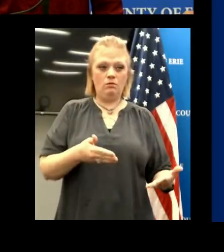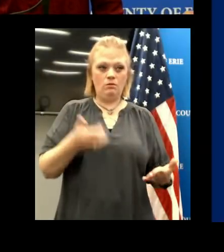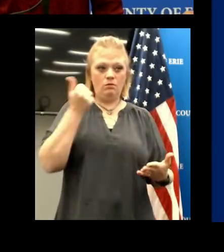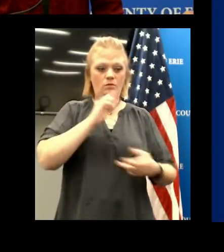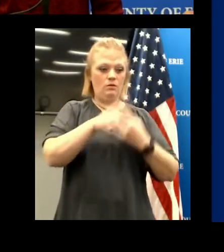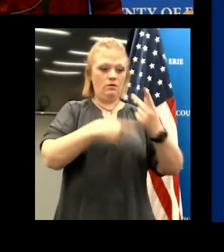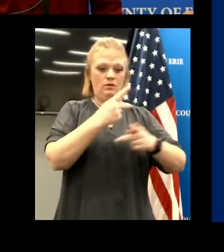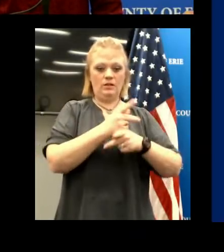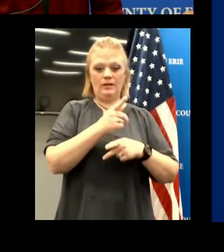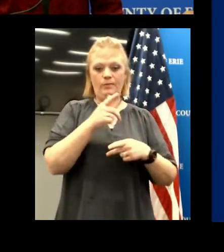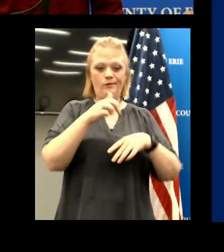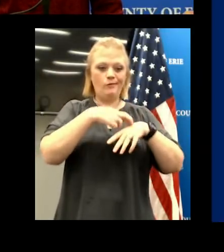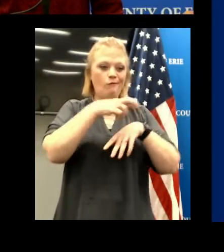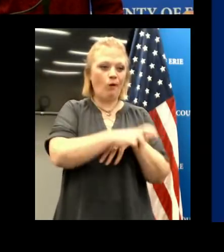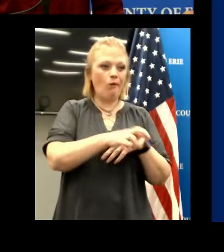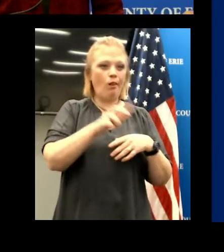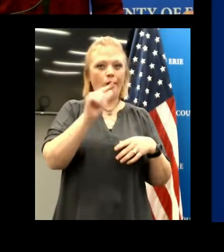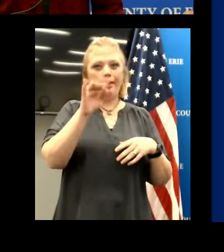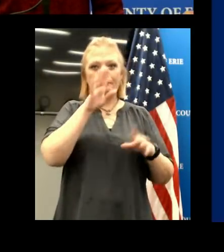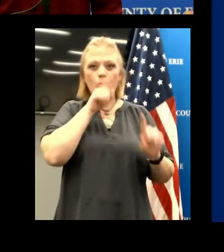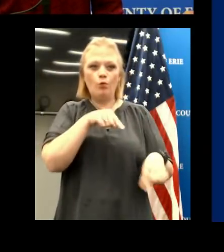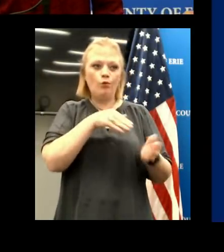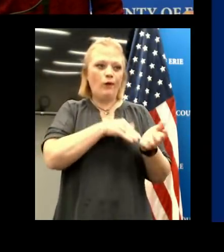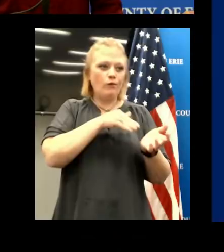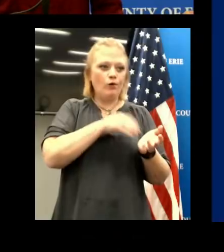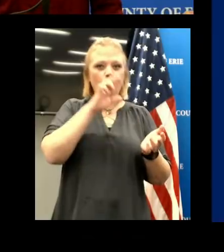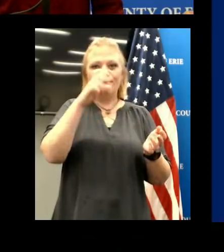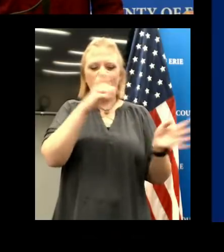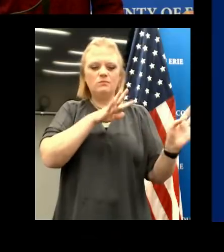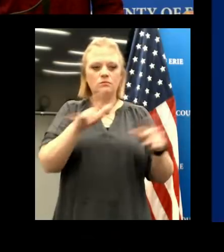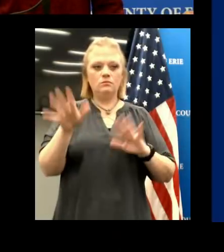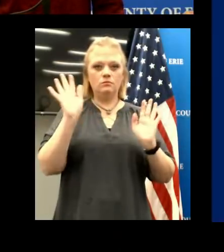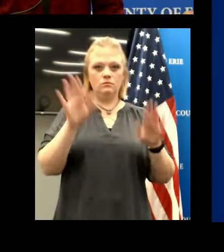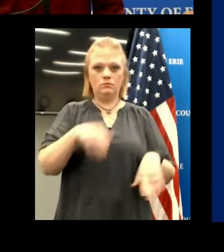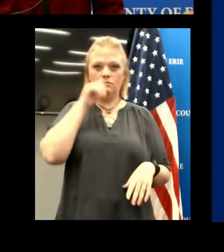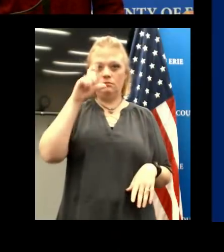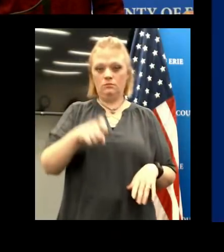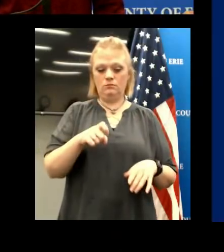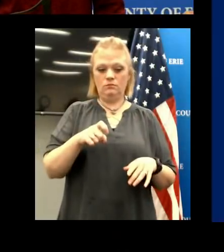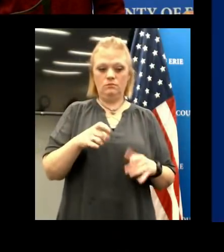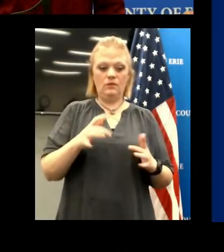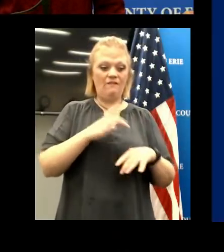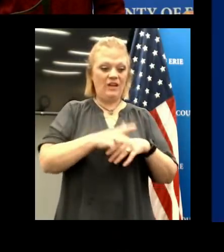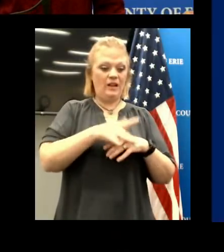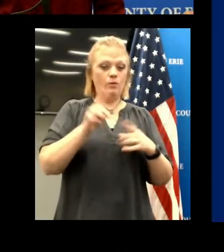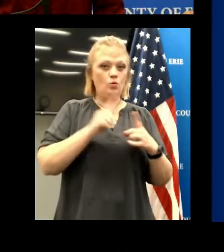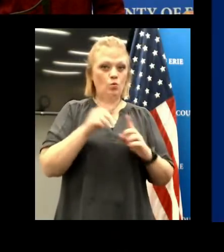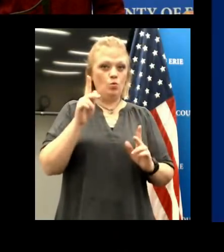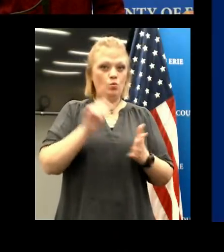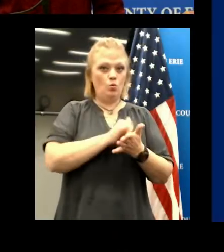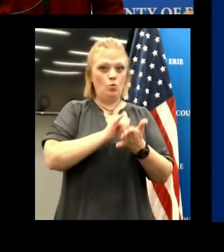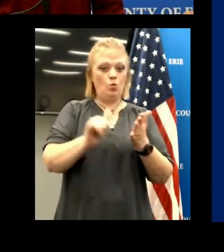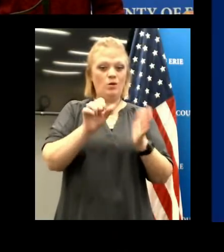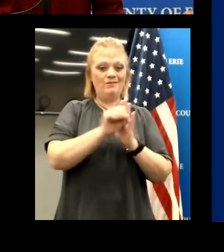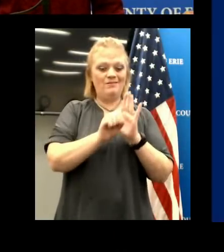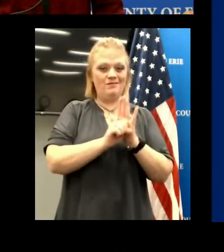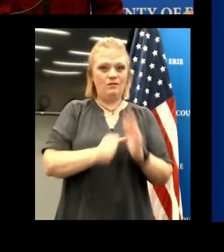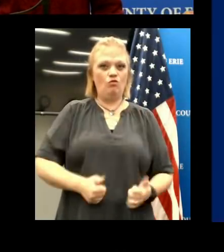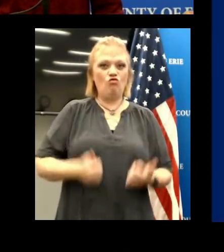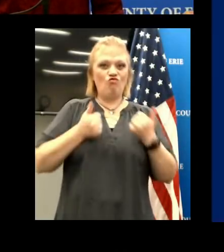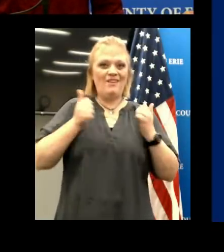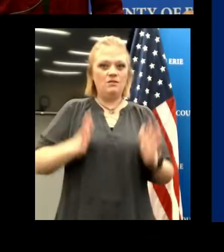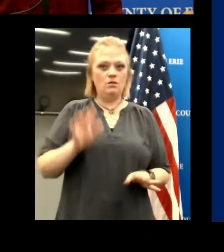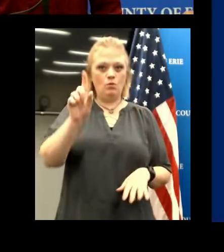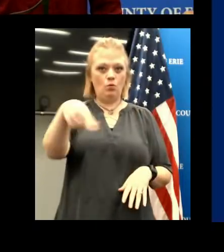lab requisition or physician's order. This is available to New York State residents only, so people coming